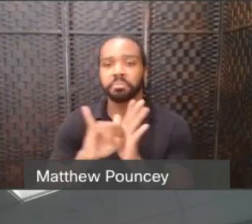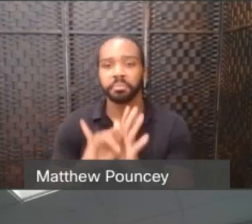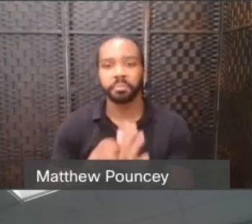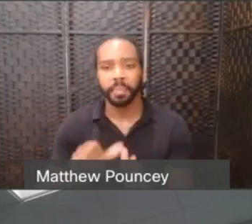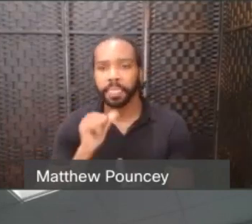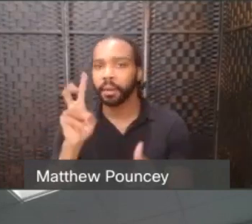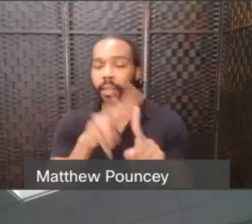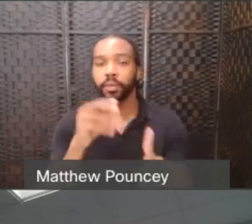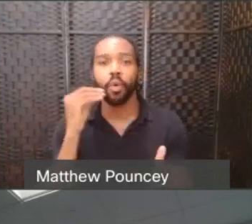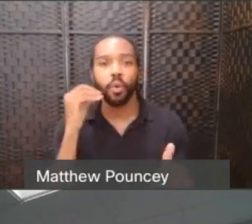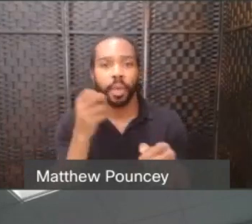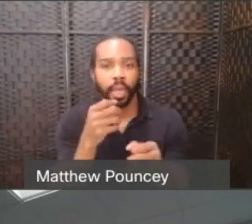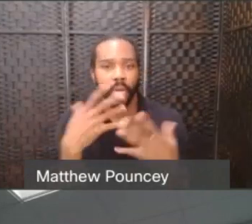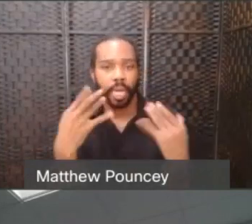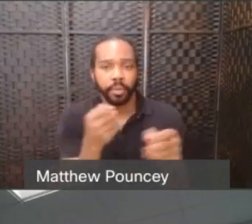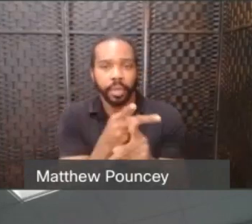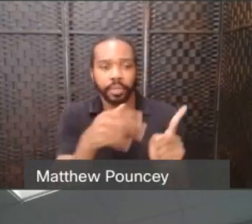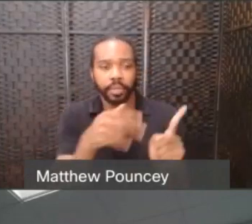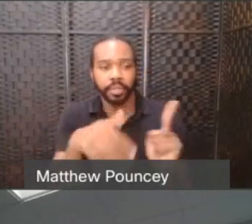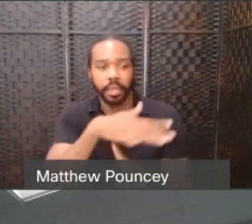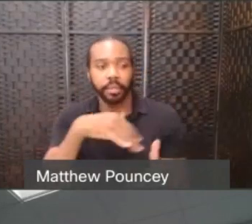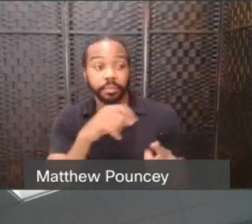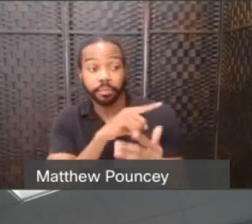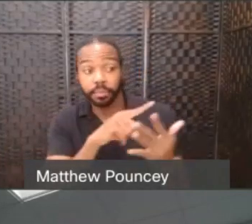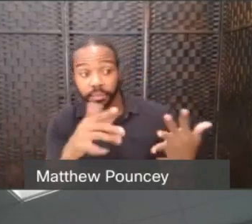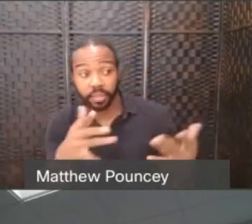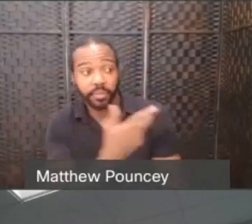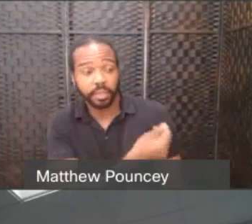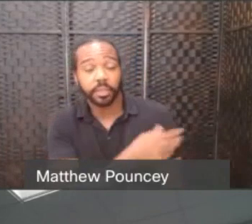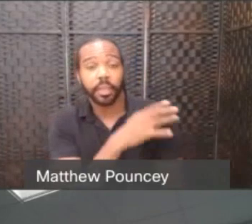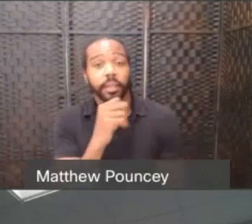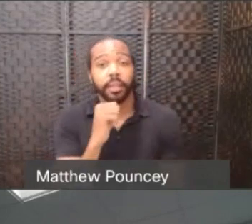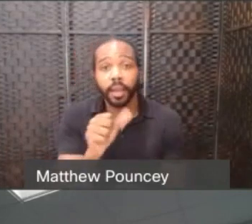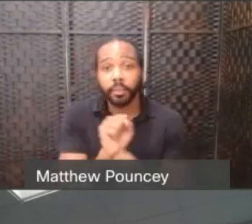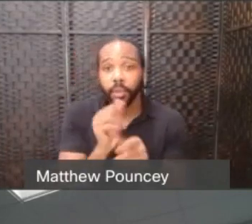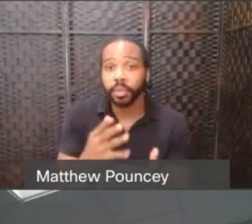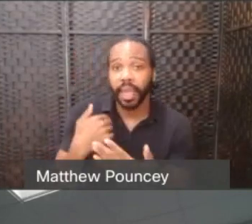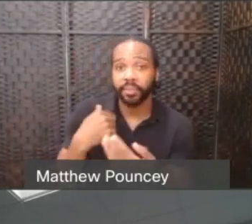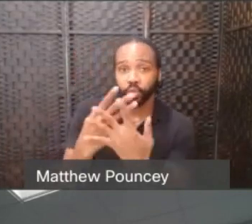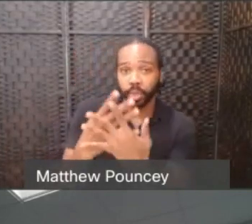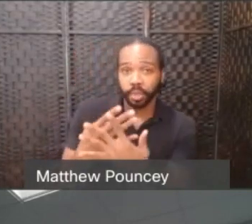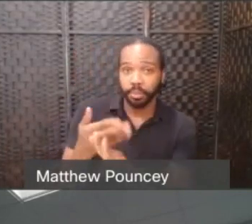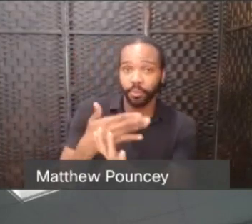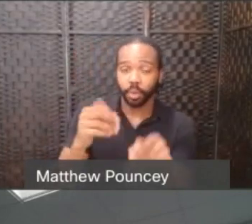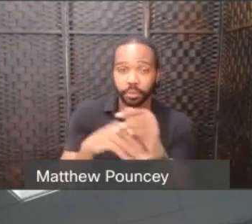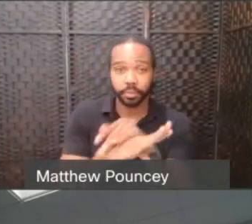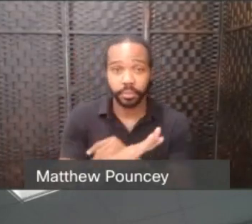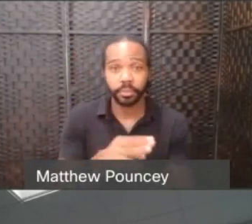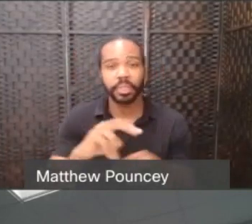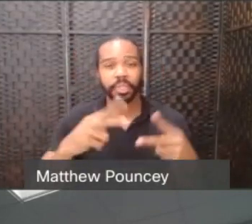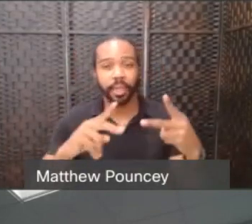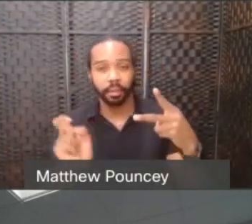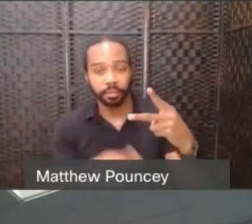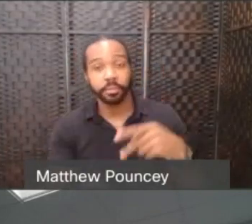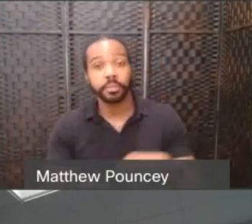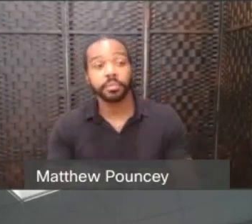health care settings where all employees are fully vaccinated and all non-employees are screened. The follow-up is this how it will